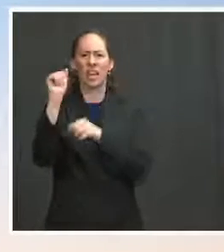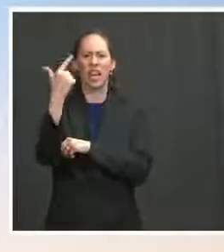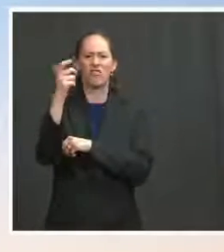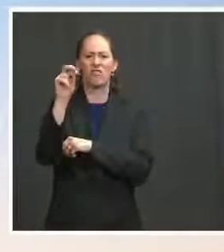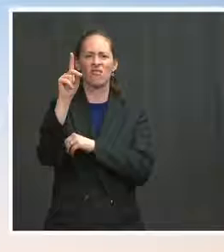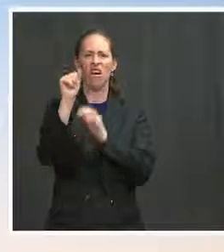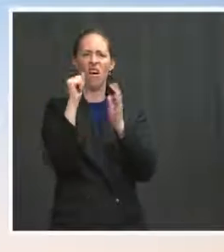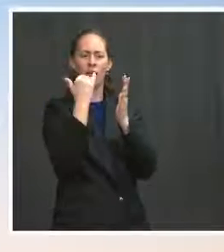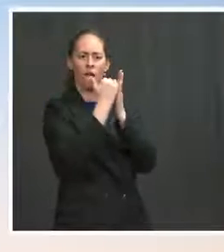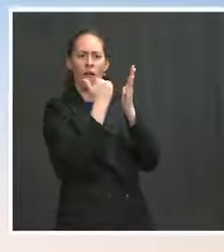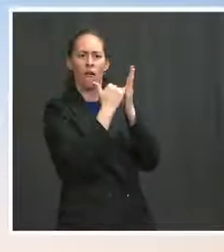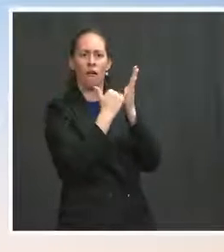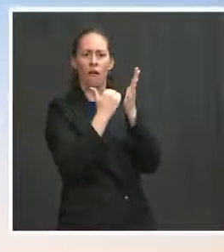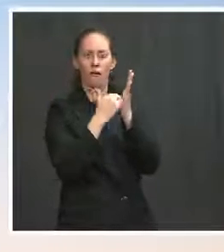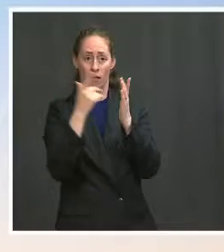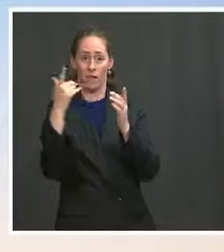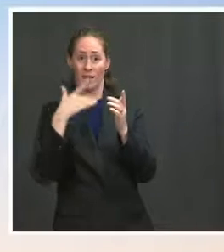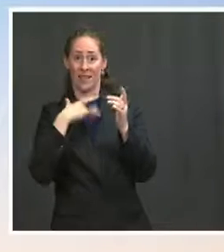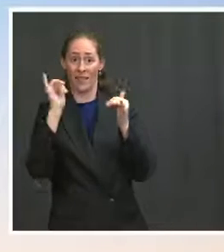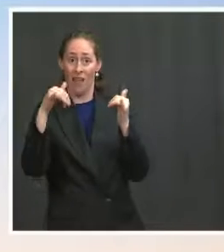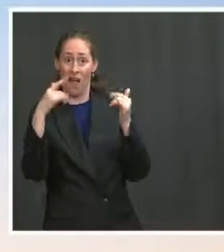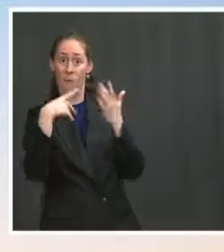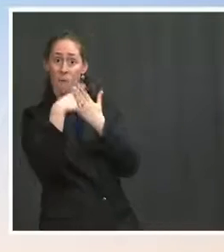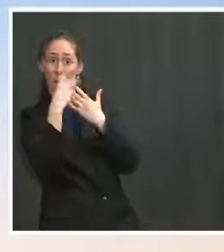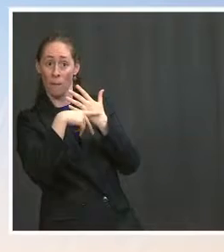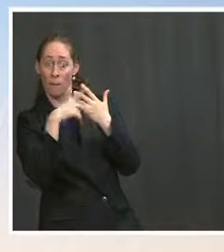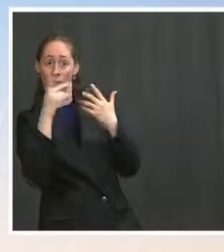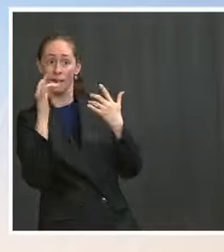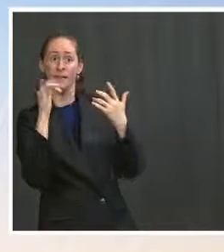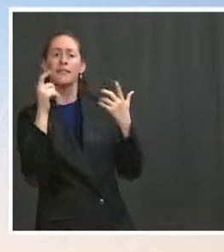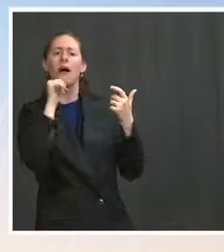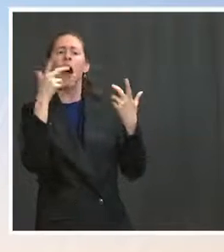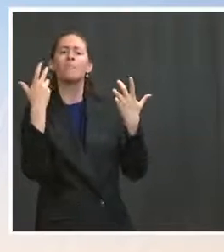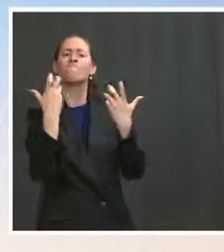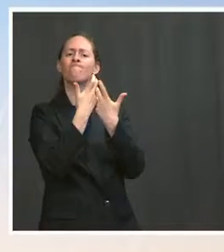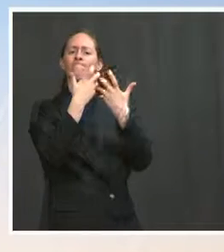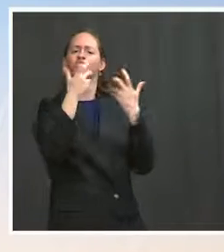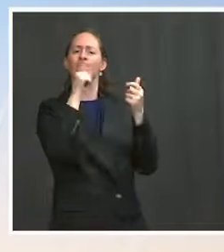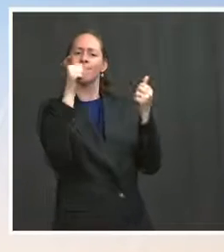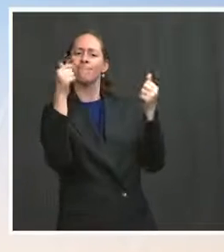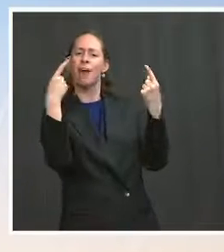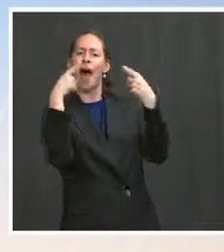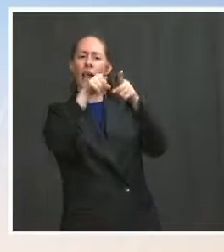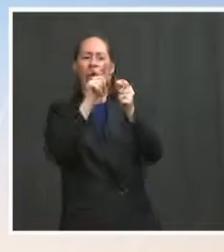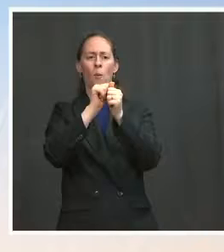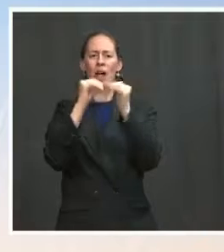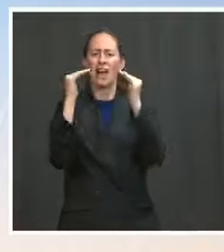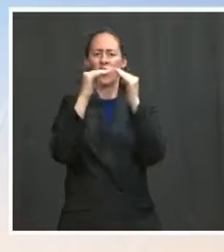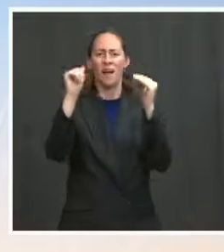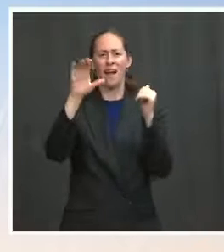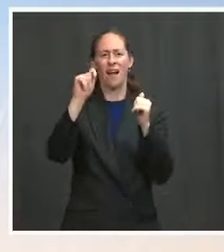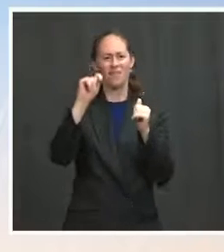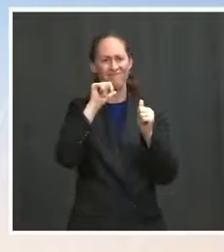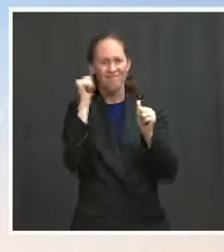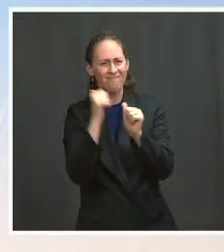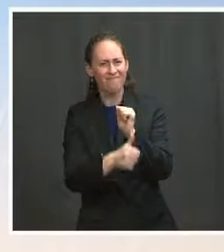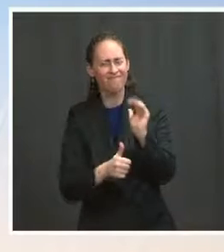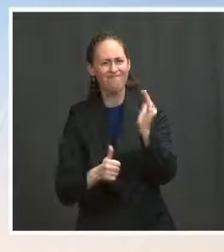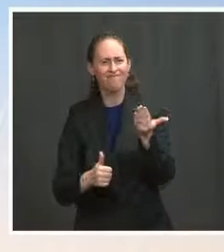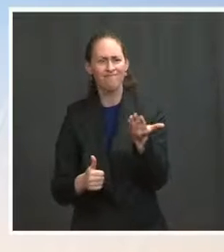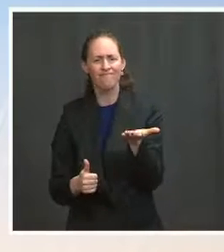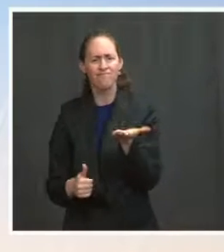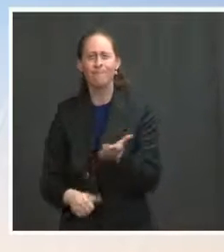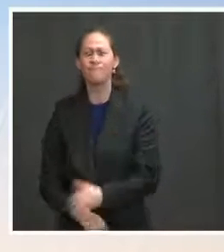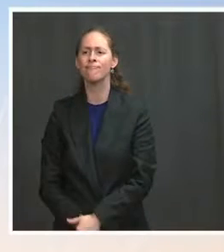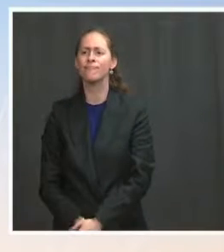law? Well, let me start with the first one because I think that's an important question. Because what we do here and the values that we advocate for in the